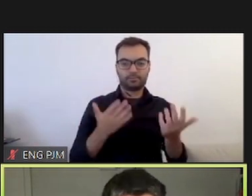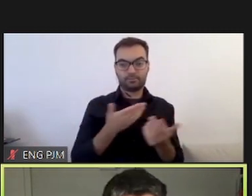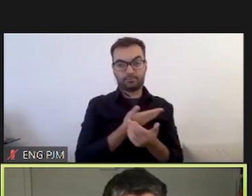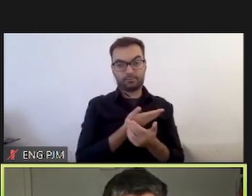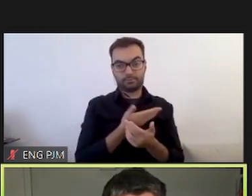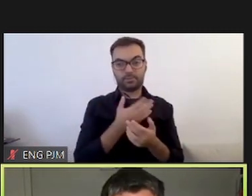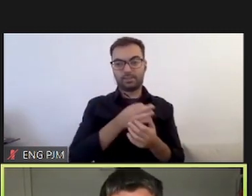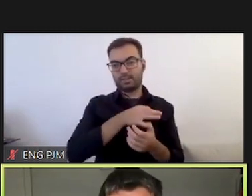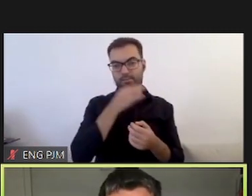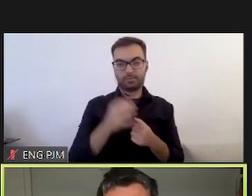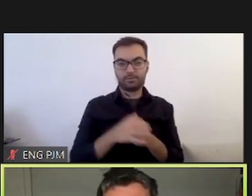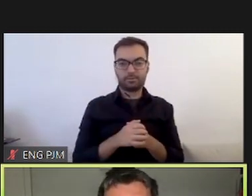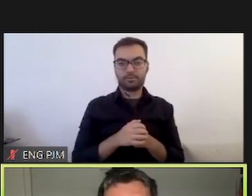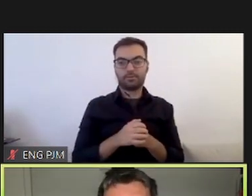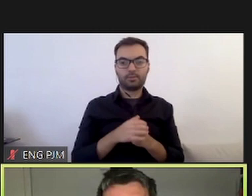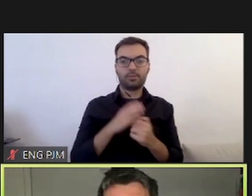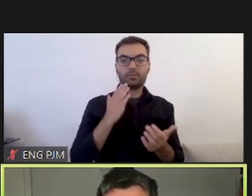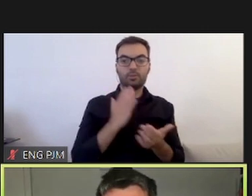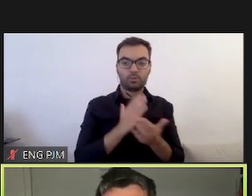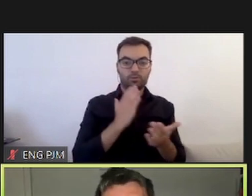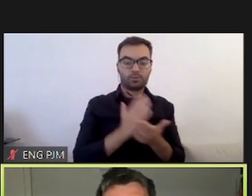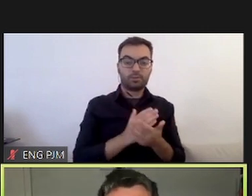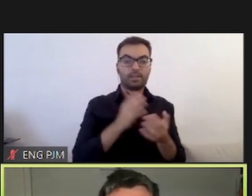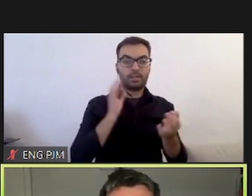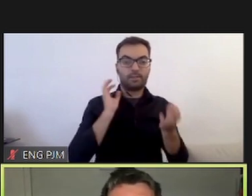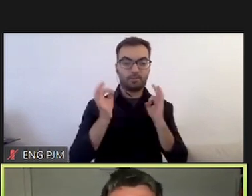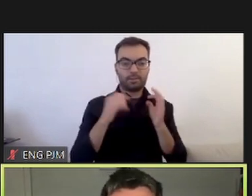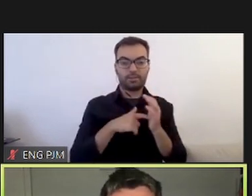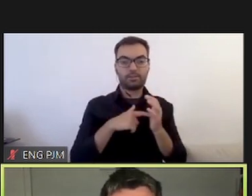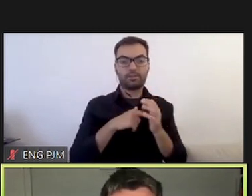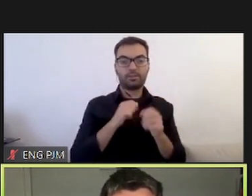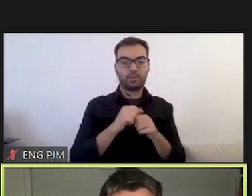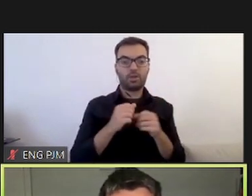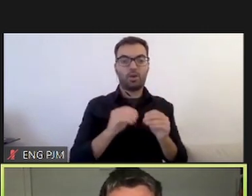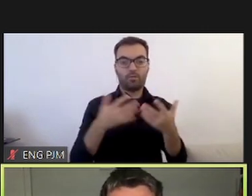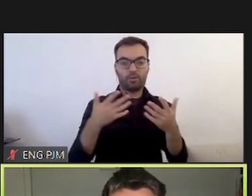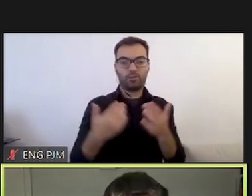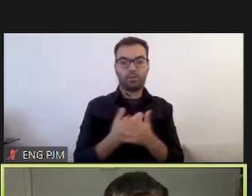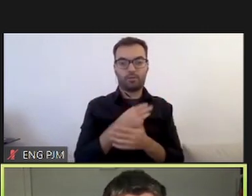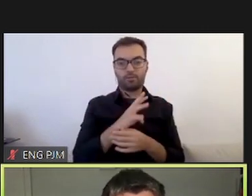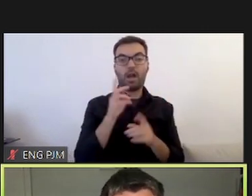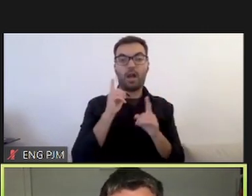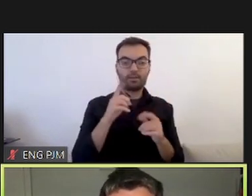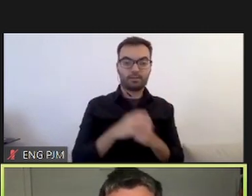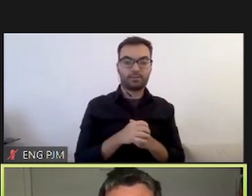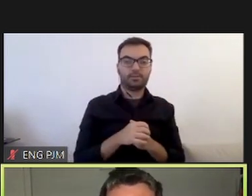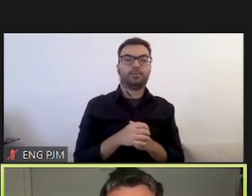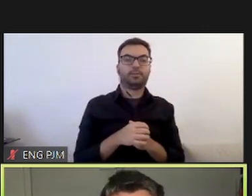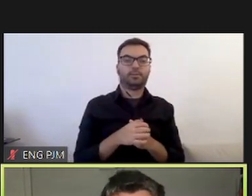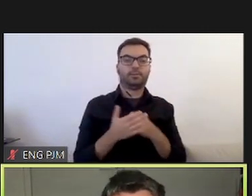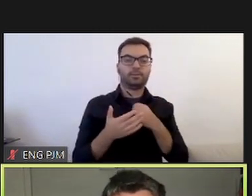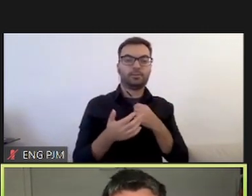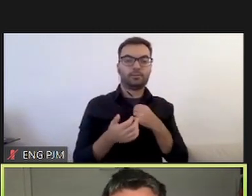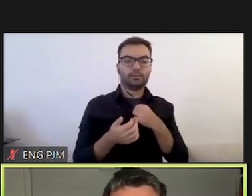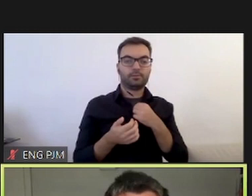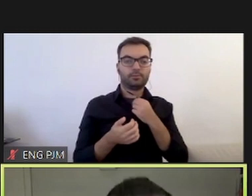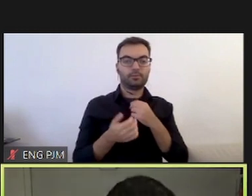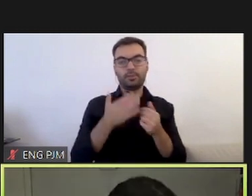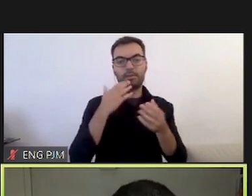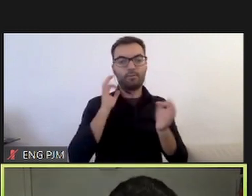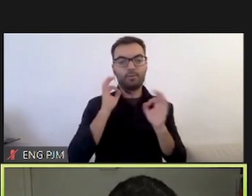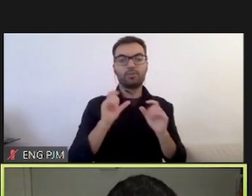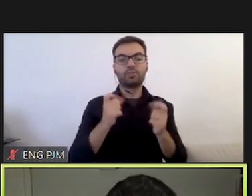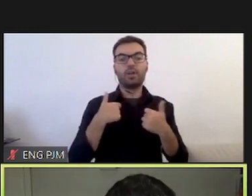a better because already information that it will be opening in the new tab. But still, there is no information what